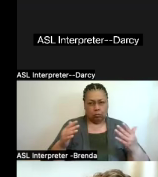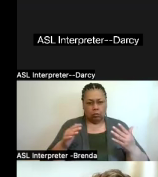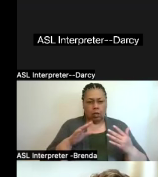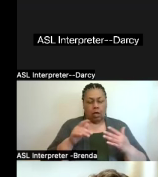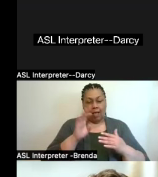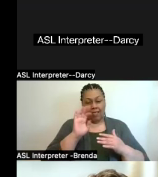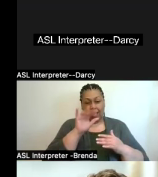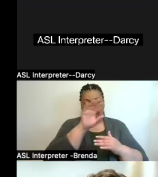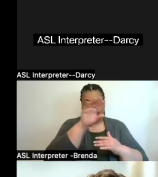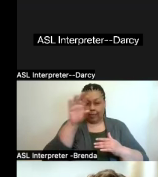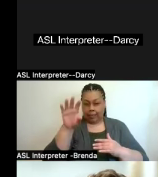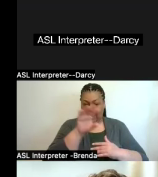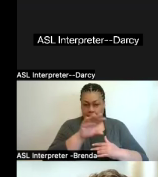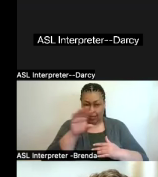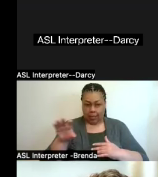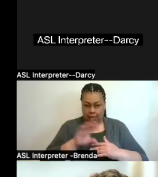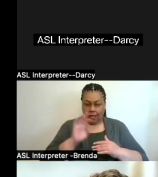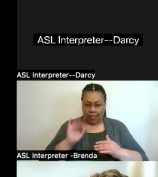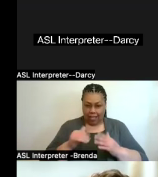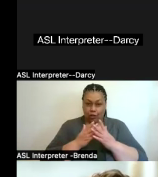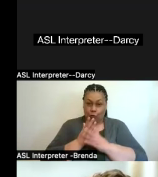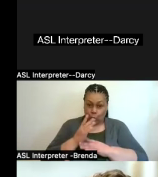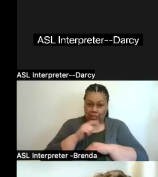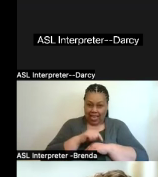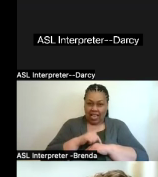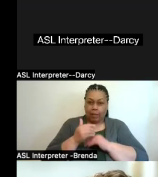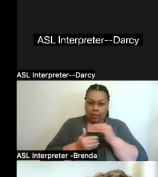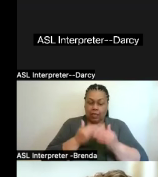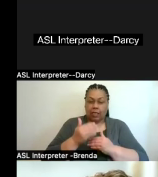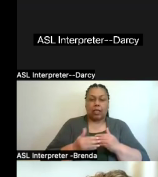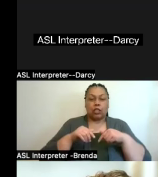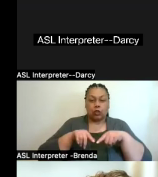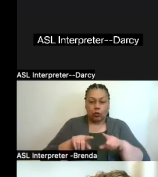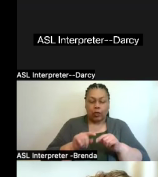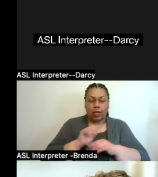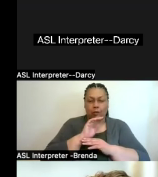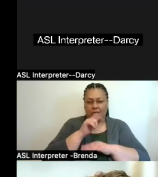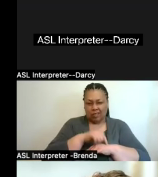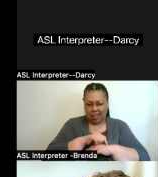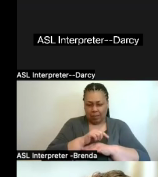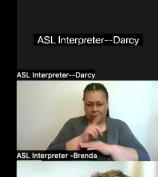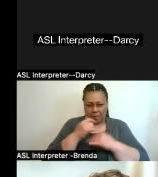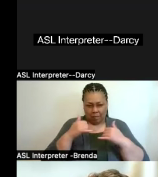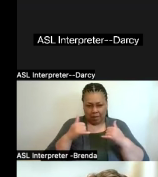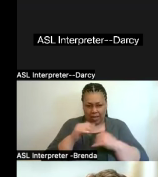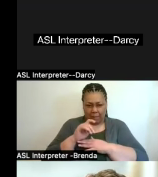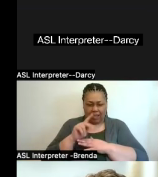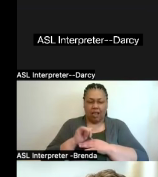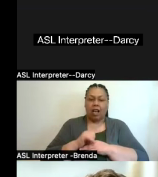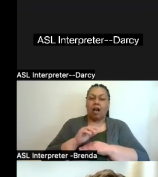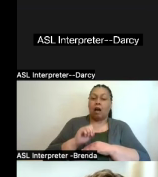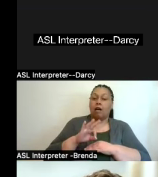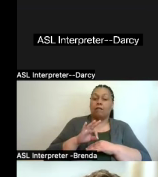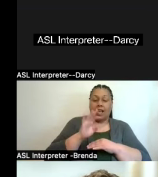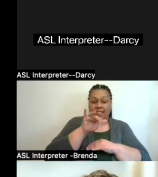figure march through time during a simulated real-time playback of the magnitude 7 Kumamoto earthquake in